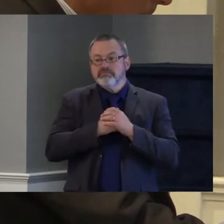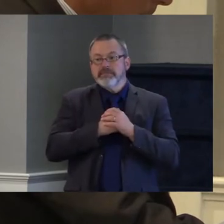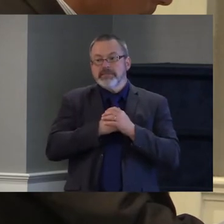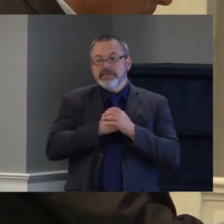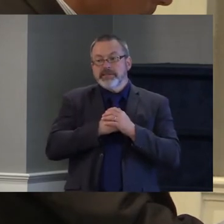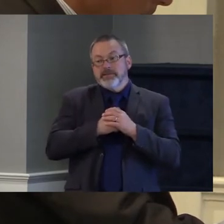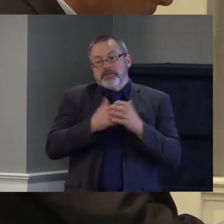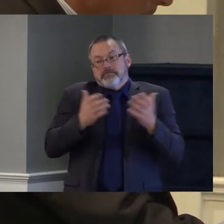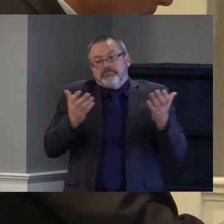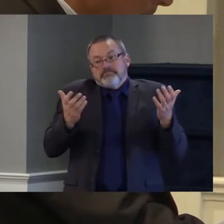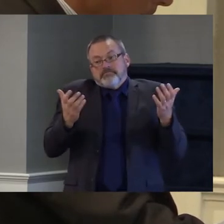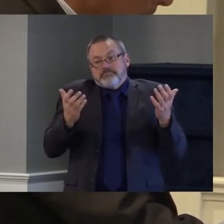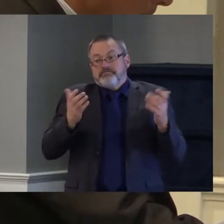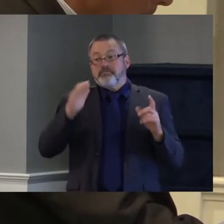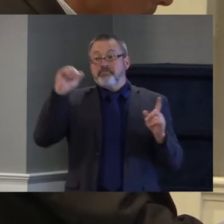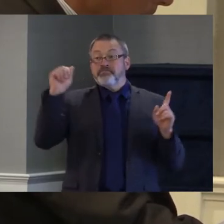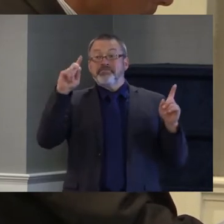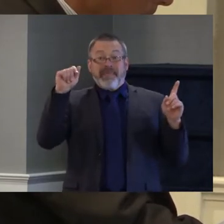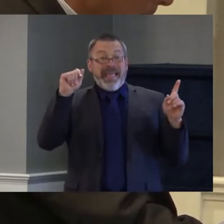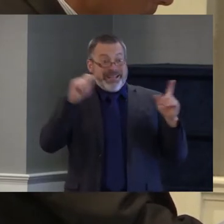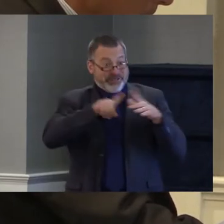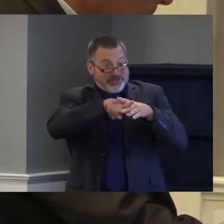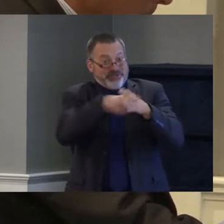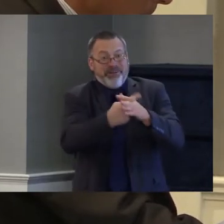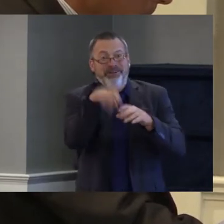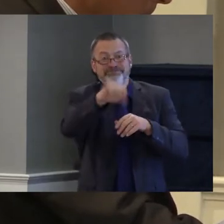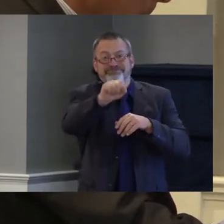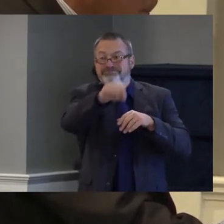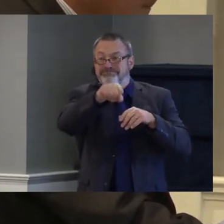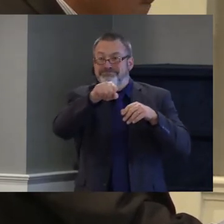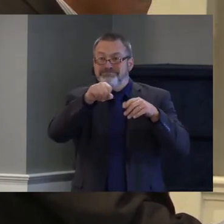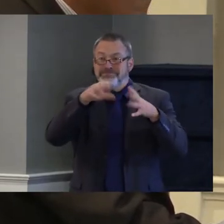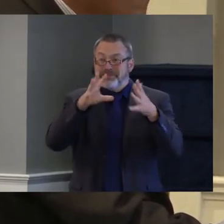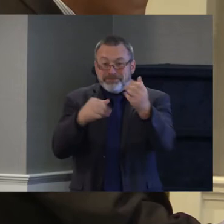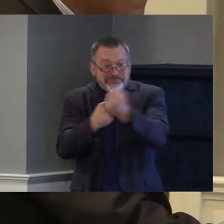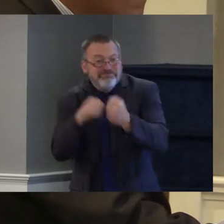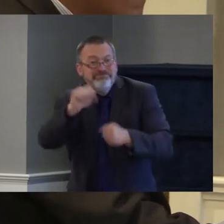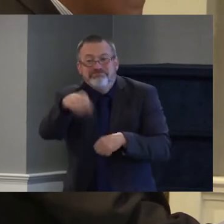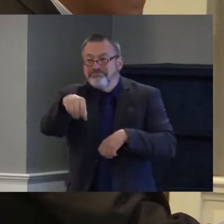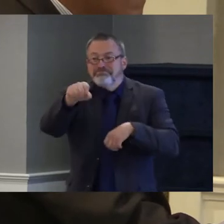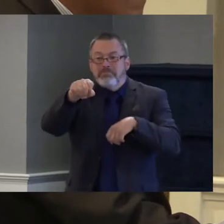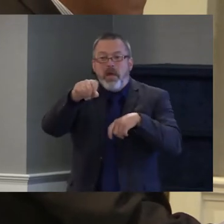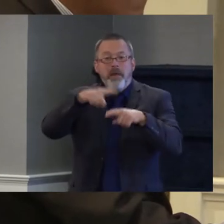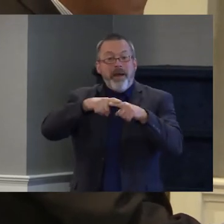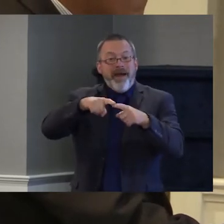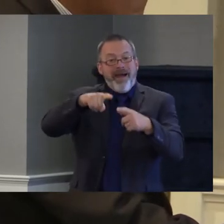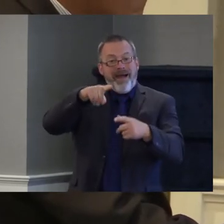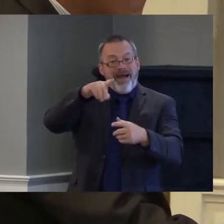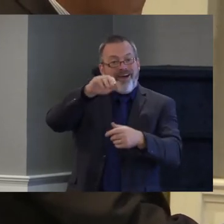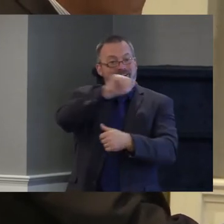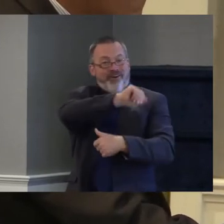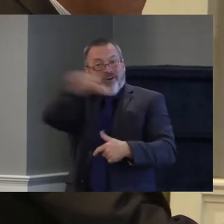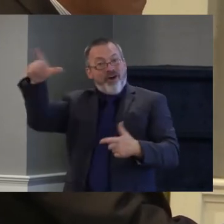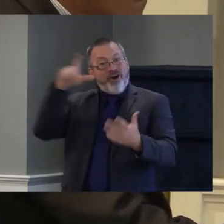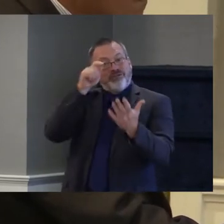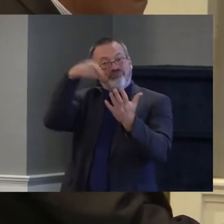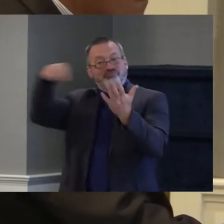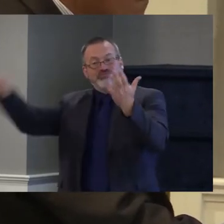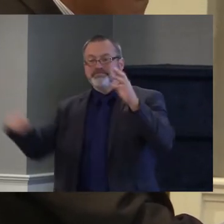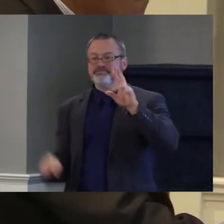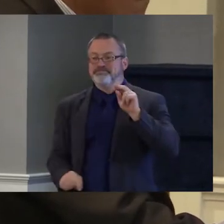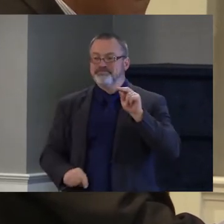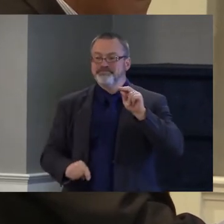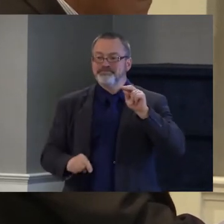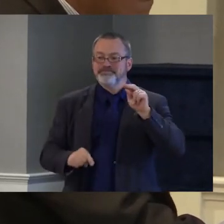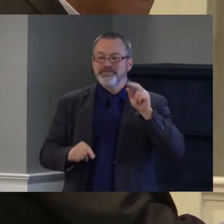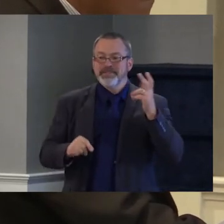challenging. And as more and more of our world is taken online, we must ensure that websites are accessible to all, especially those who are